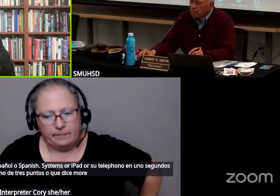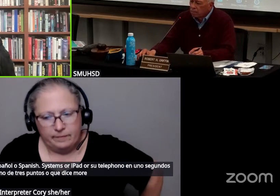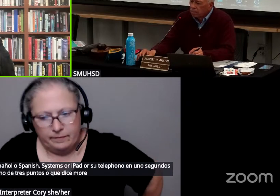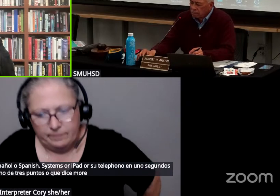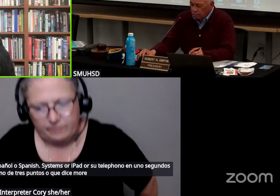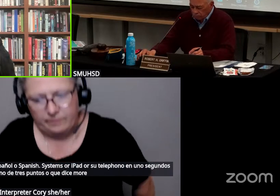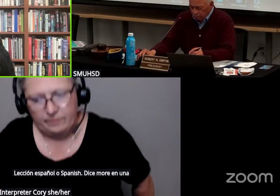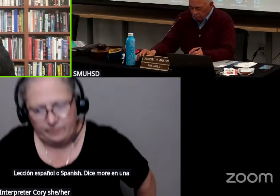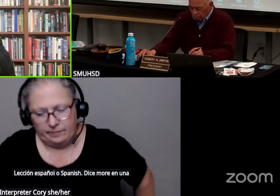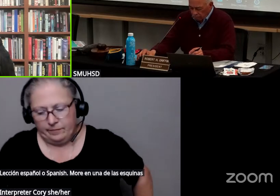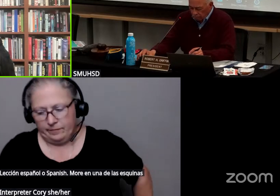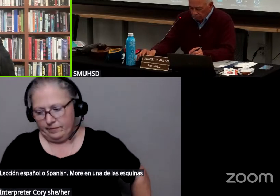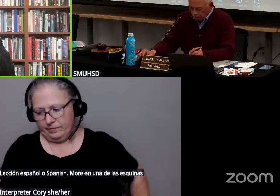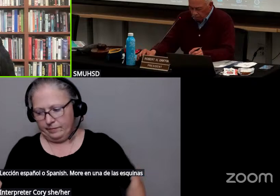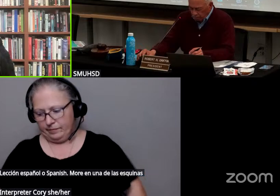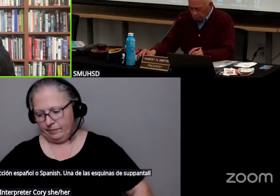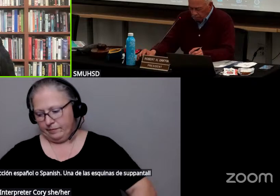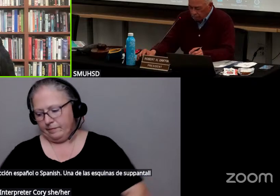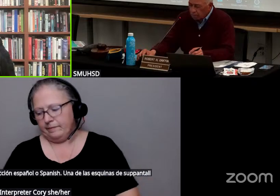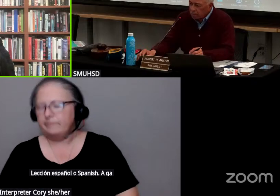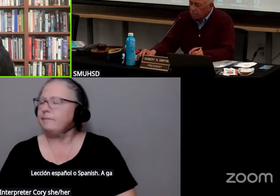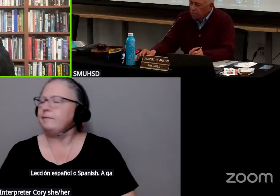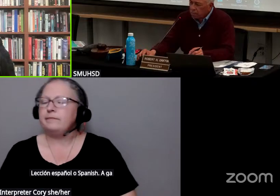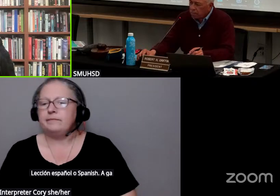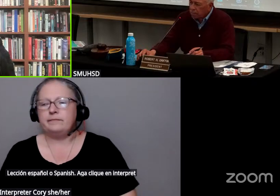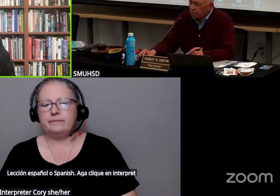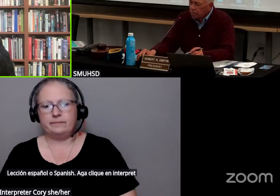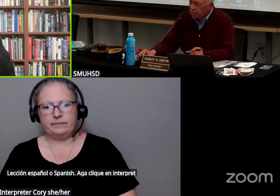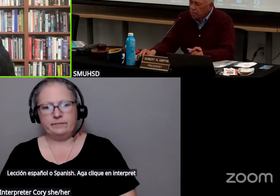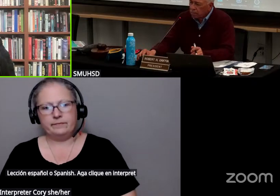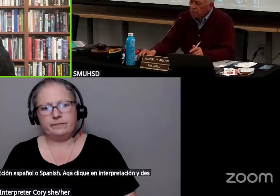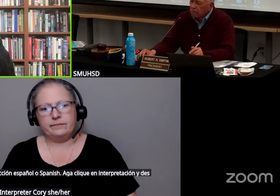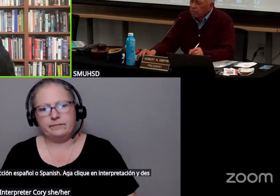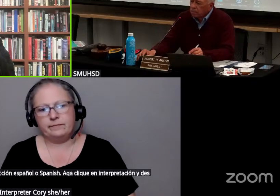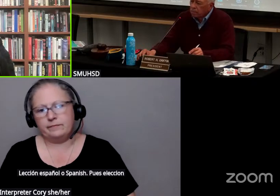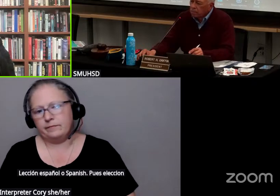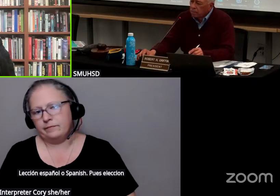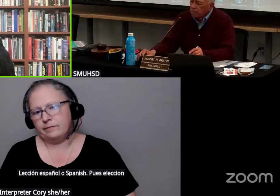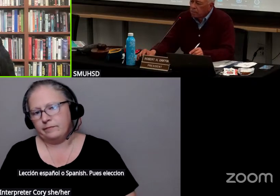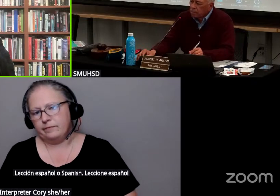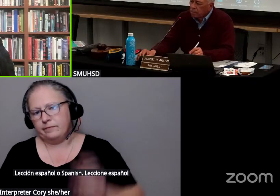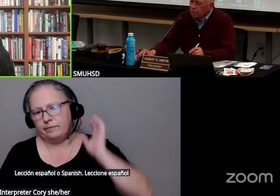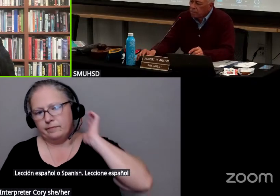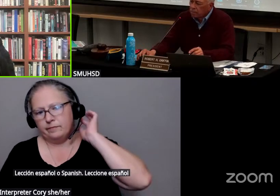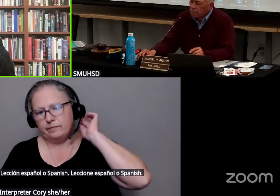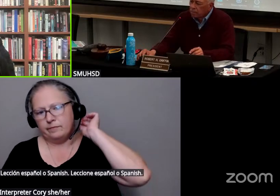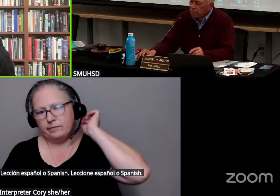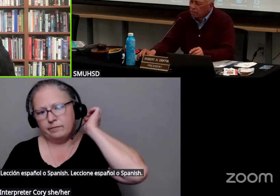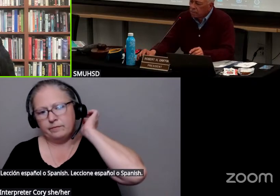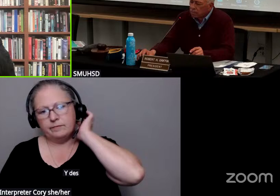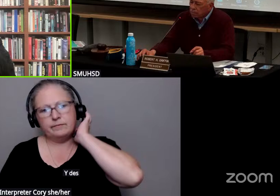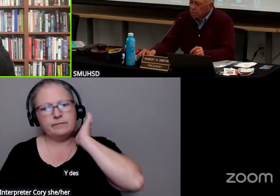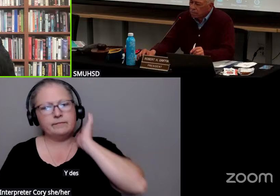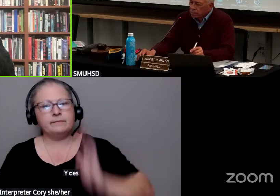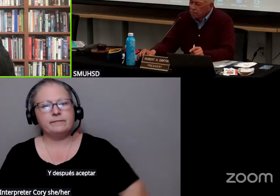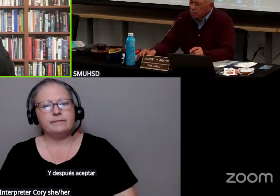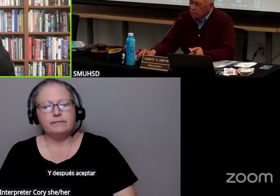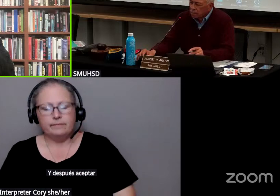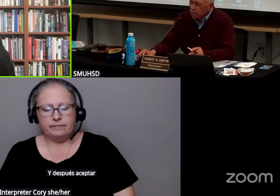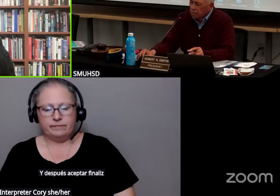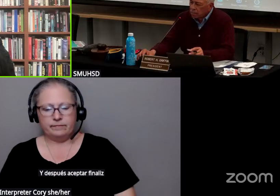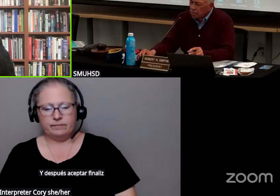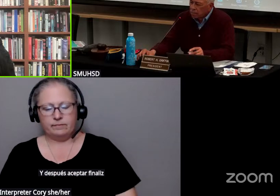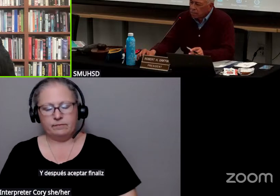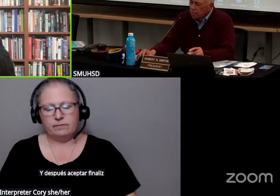las esquinas de su pantalla. Haga clic en Interpretación y después seleccione Español o Spanish y después aceptar, finalizar o